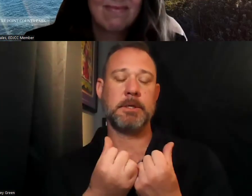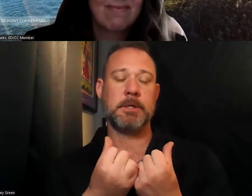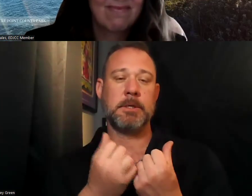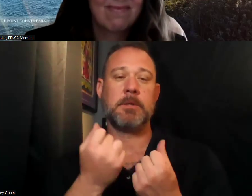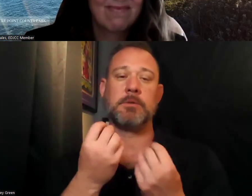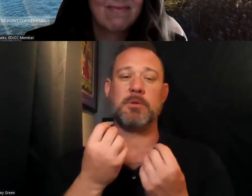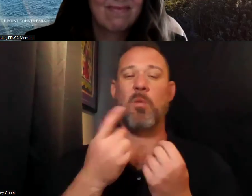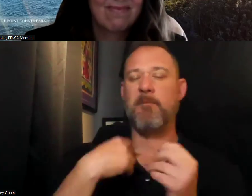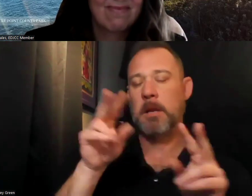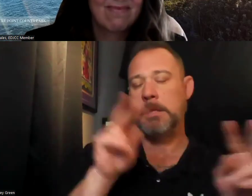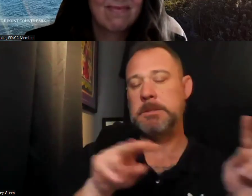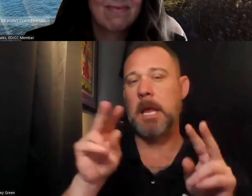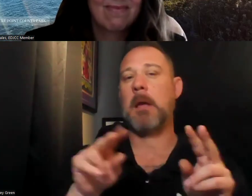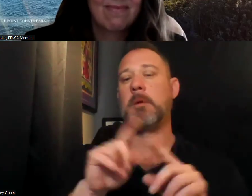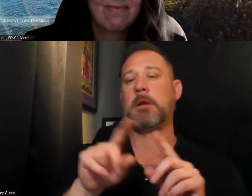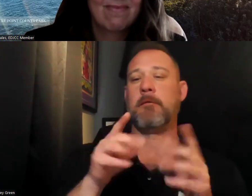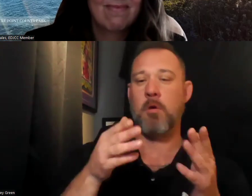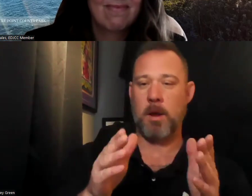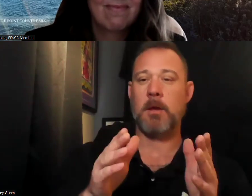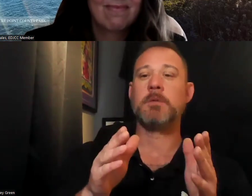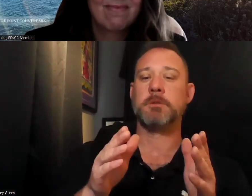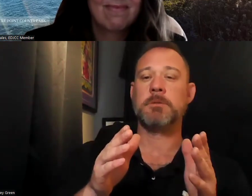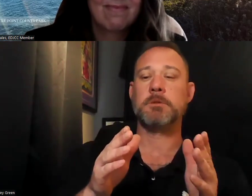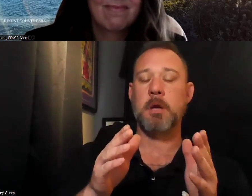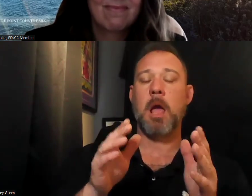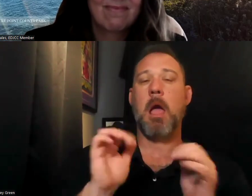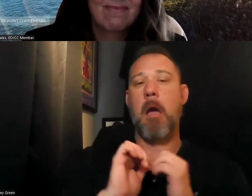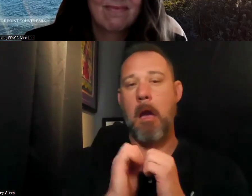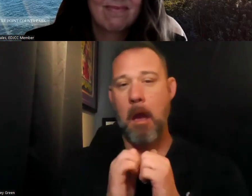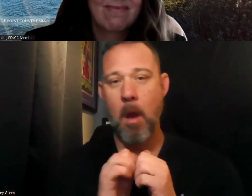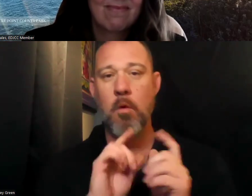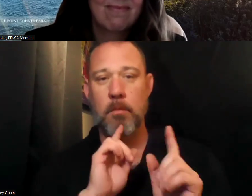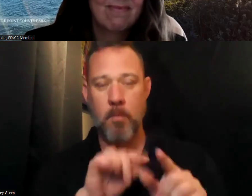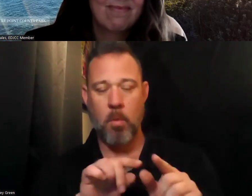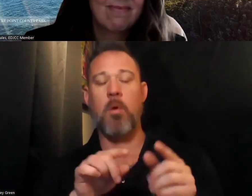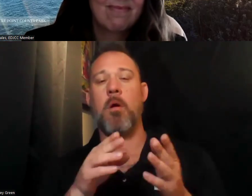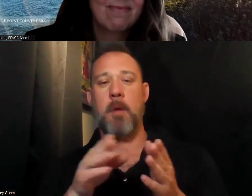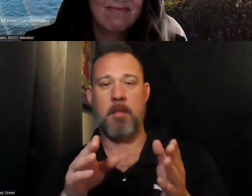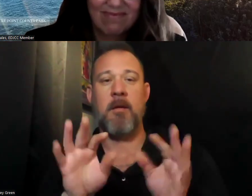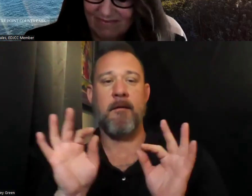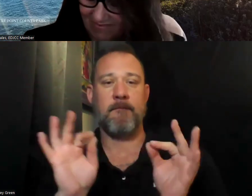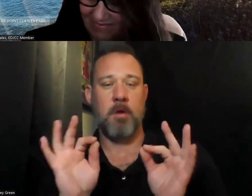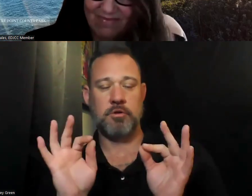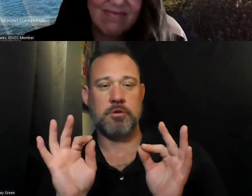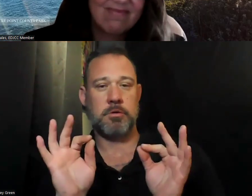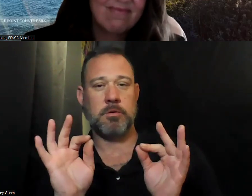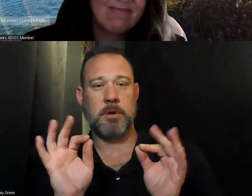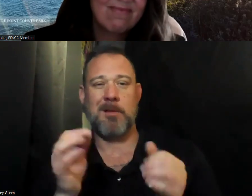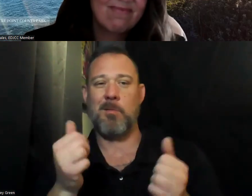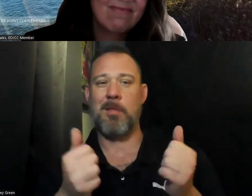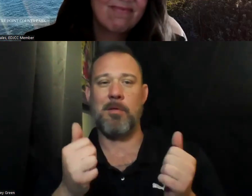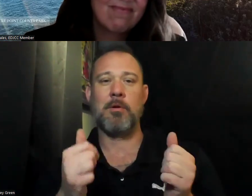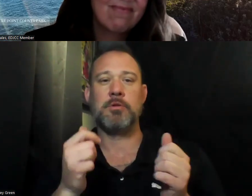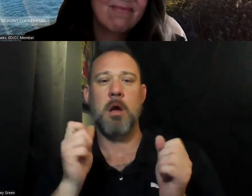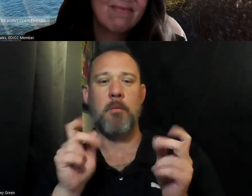been examining ways on how reporting pathways, examining how the reporting pathways function today, and whether there's opportunities